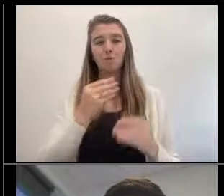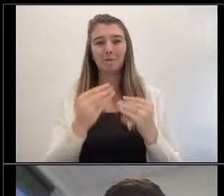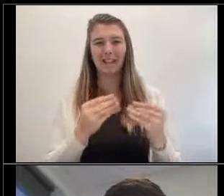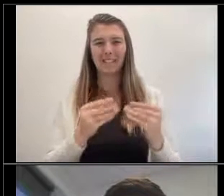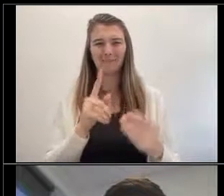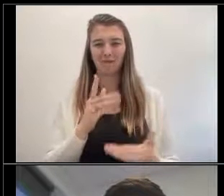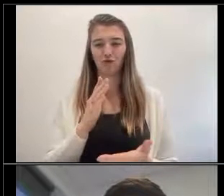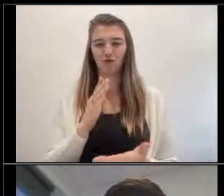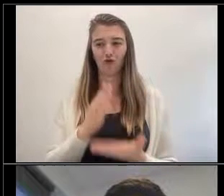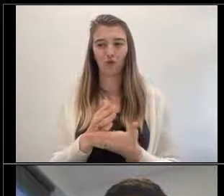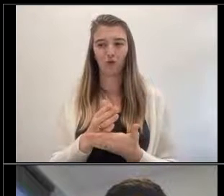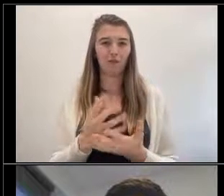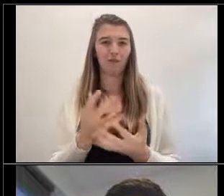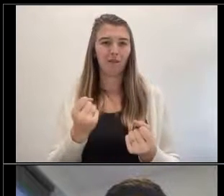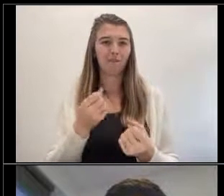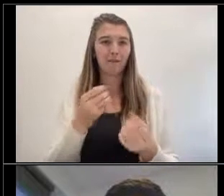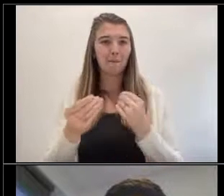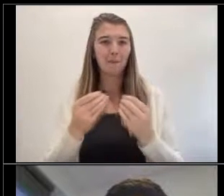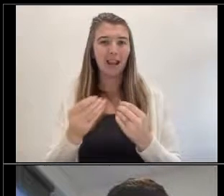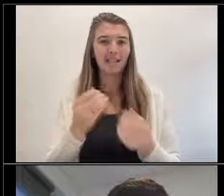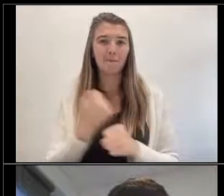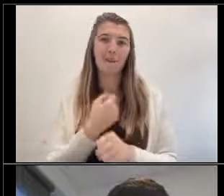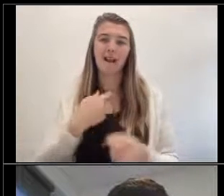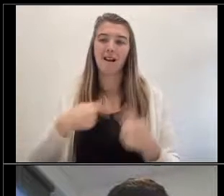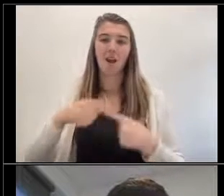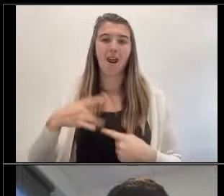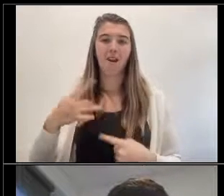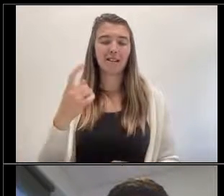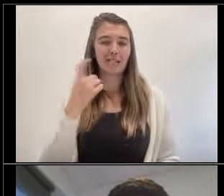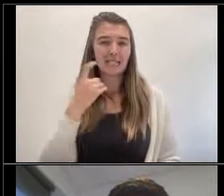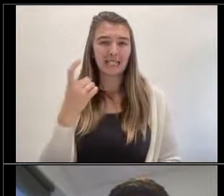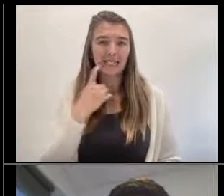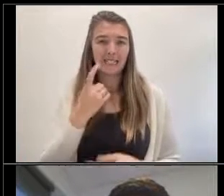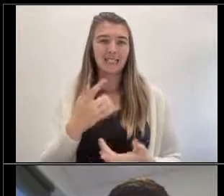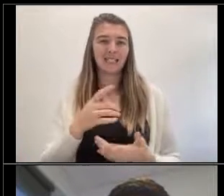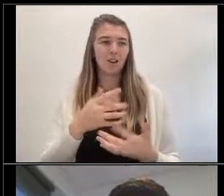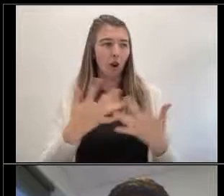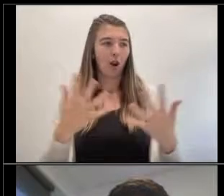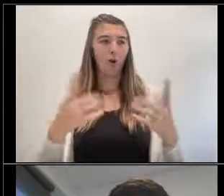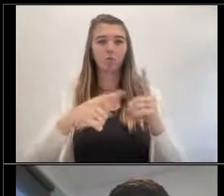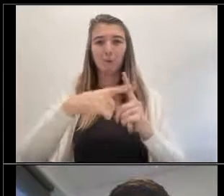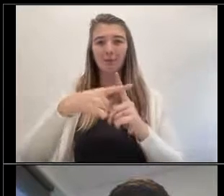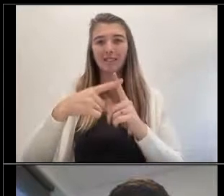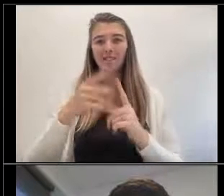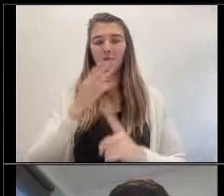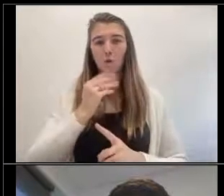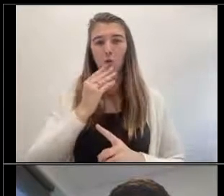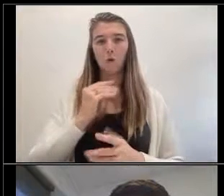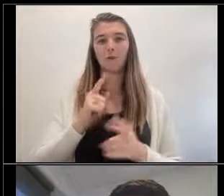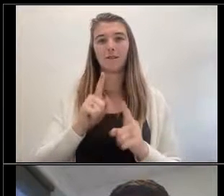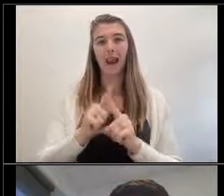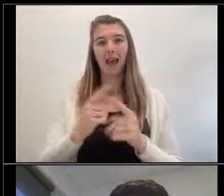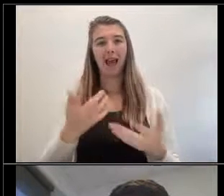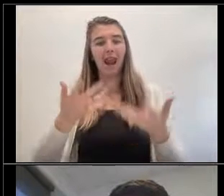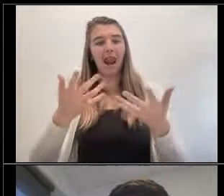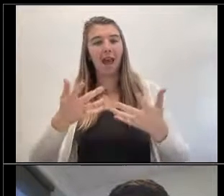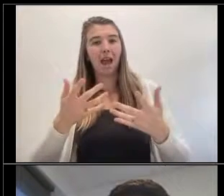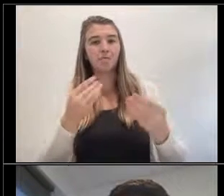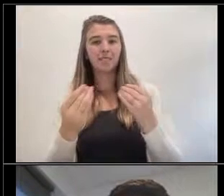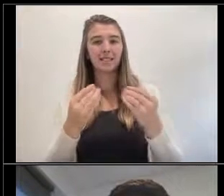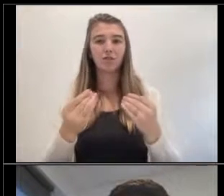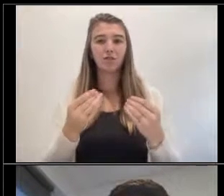much easier, and it has some great positive effects. You know, you're using plastic to make, it's a lightweight material. You use it to